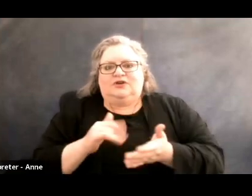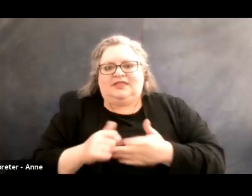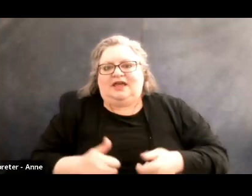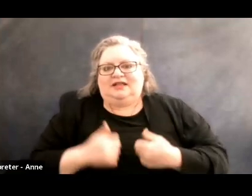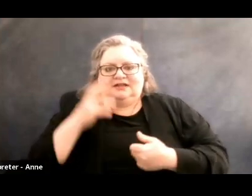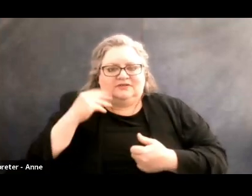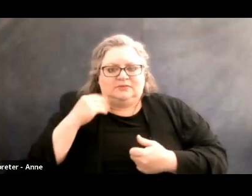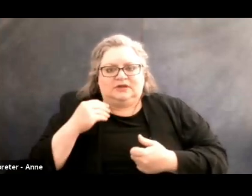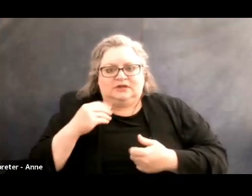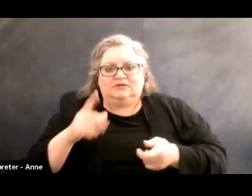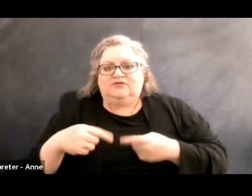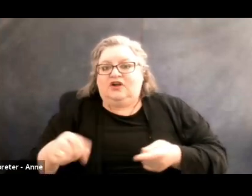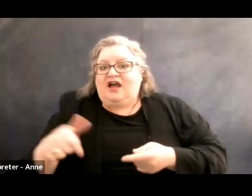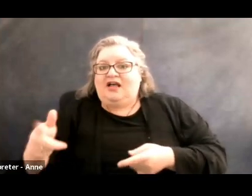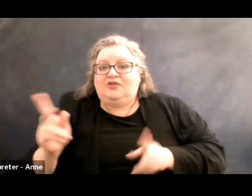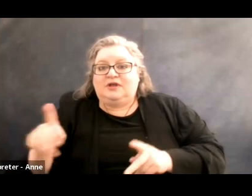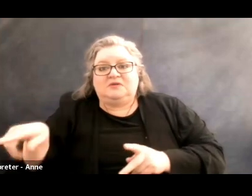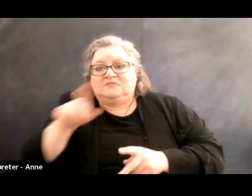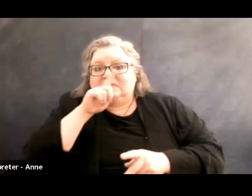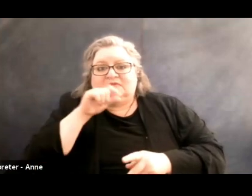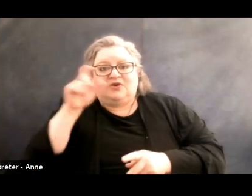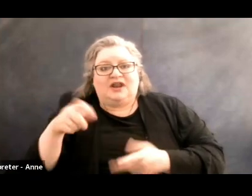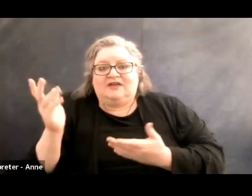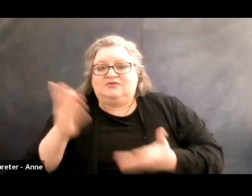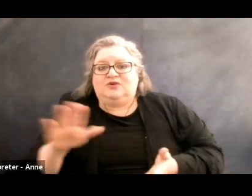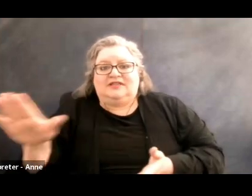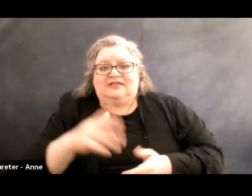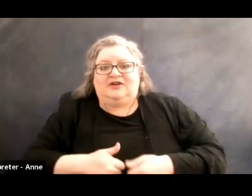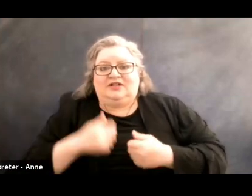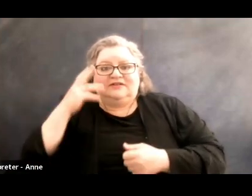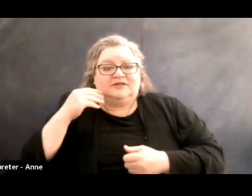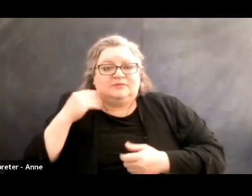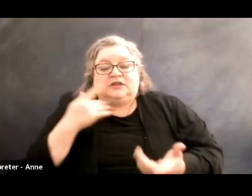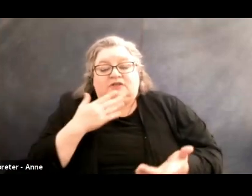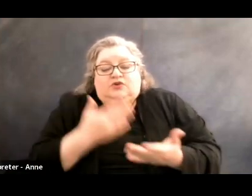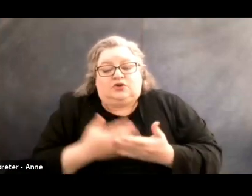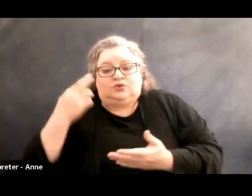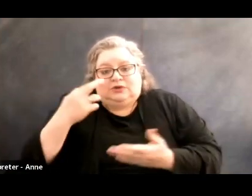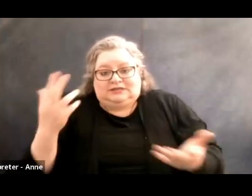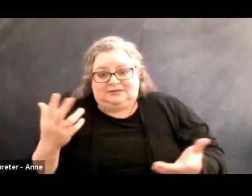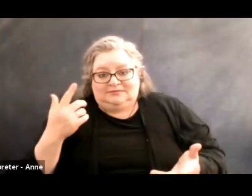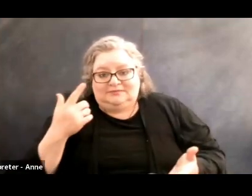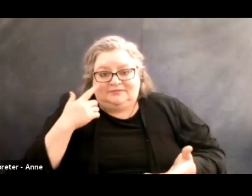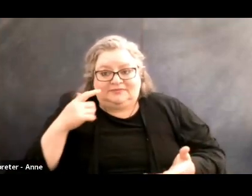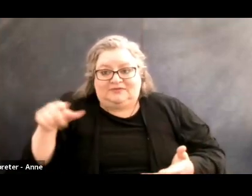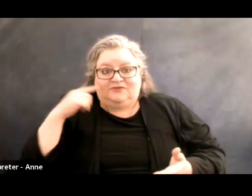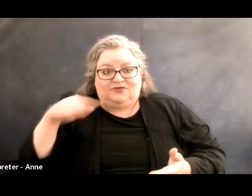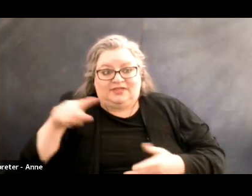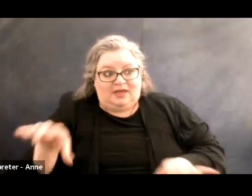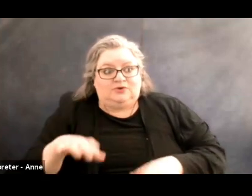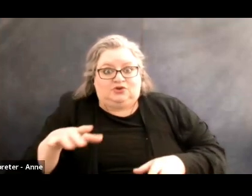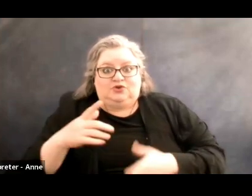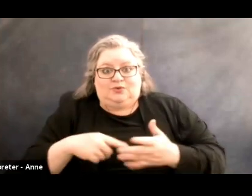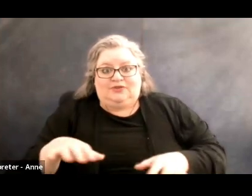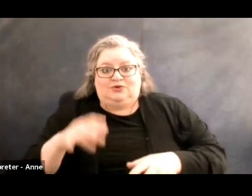other people don't have to bring their lived experience, and for good reason. For them to keep doing what they're doing